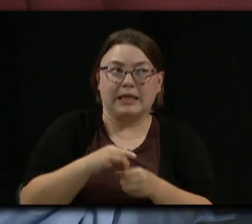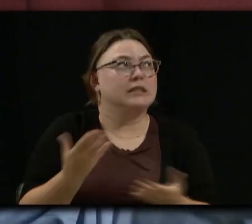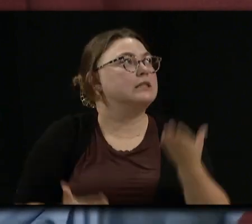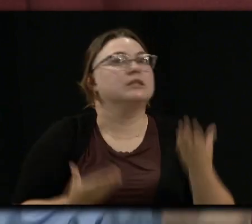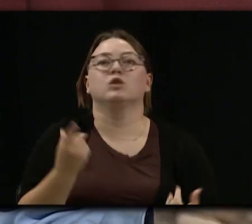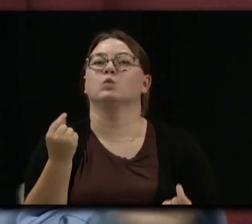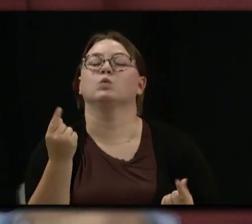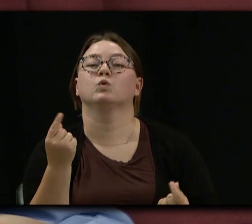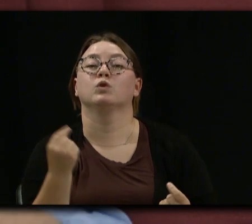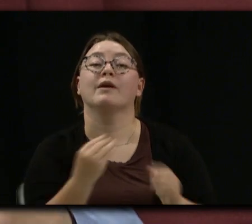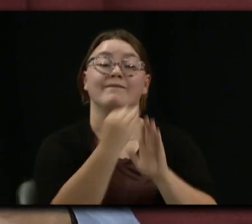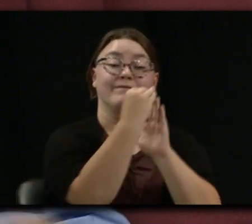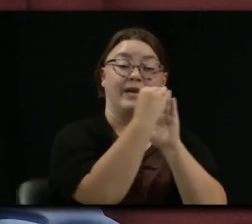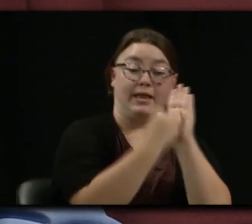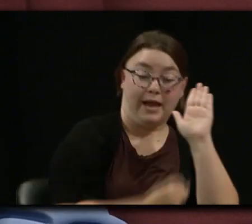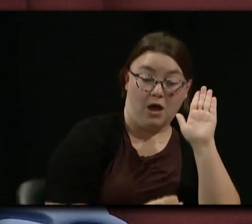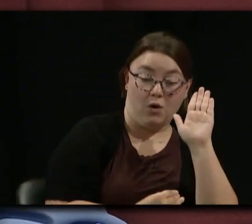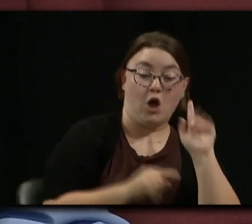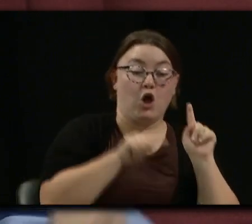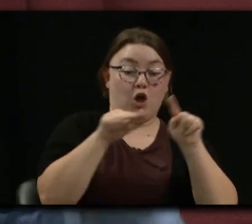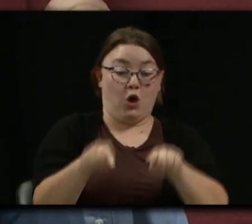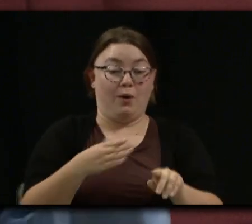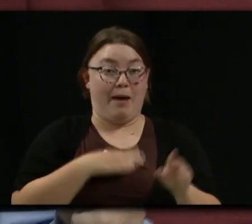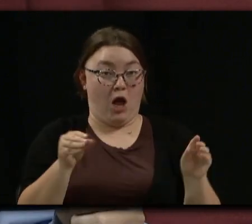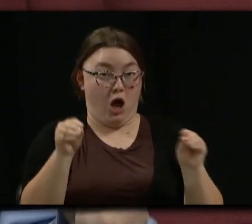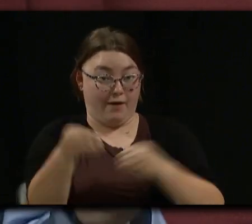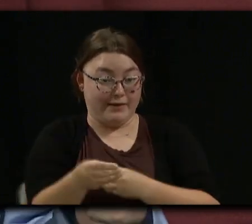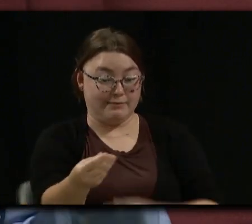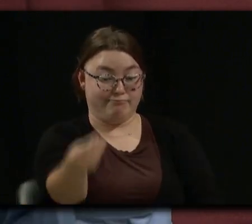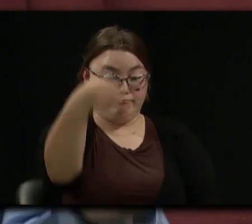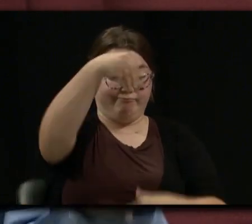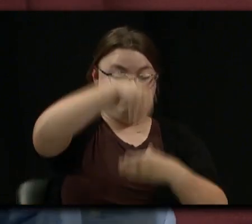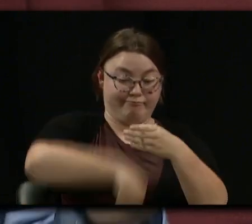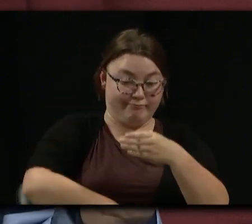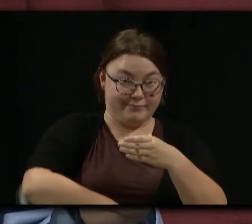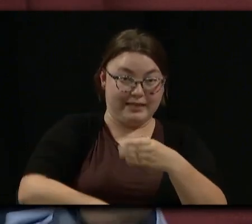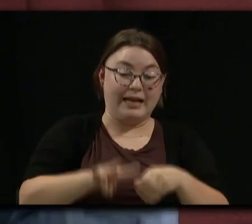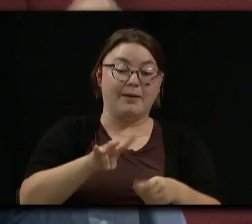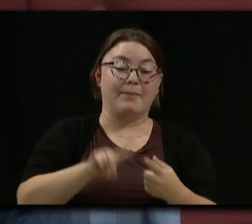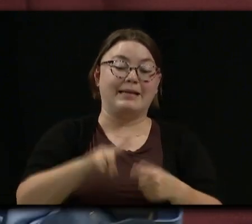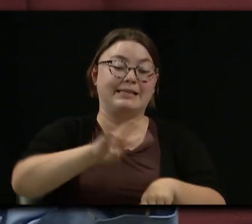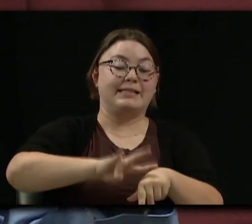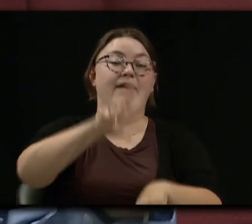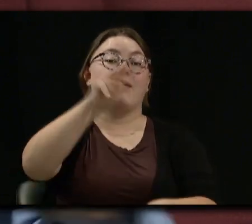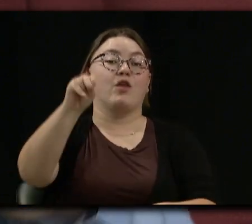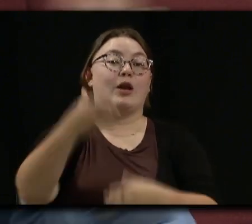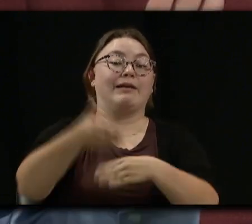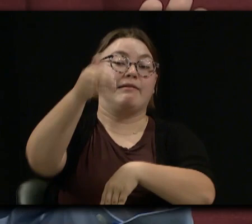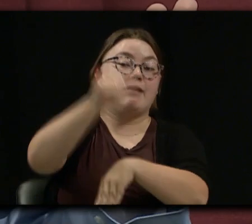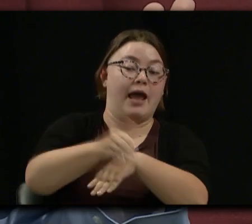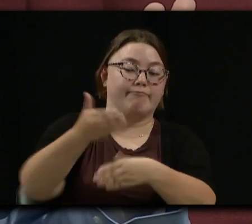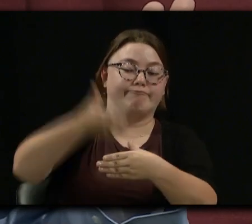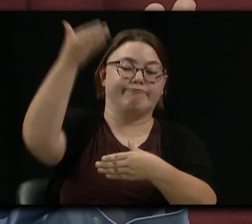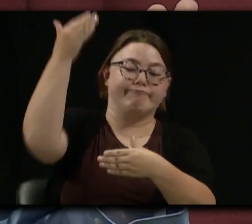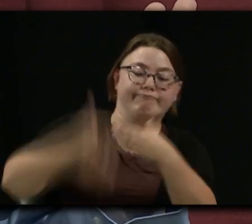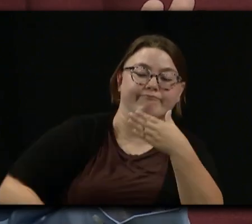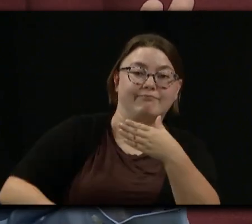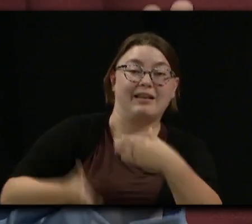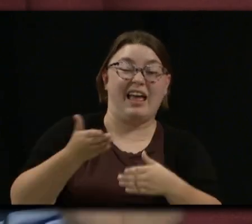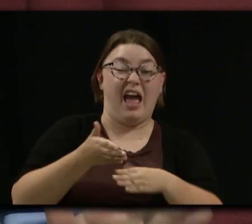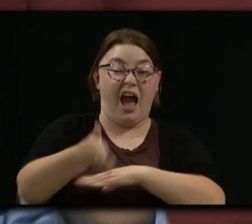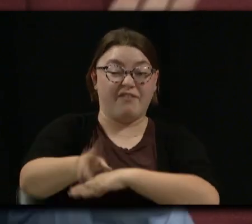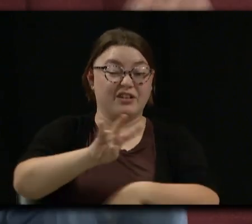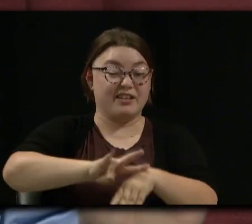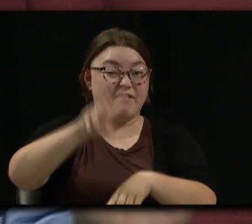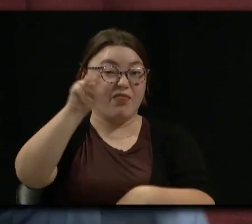fill out the ballot and drop it off at our drop box. That has to be done by 7:30 on Election Day. After 7:30, it won't count.